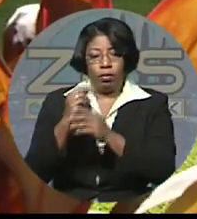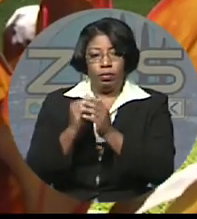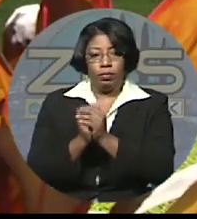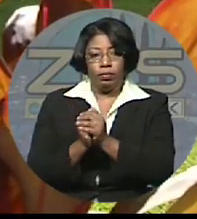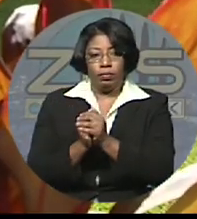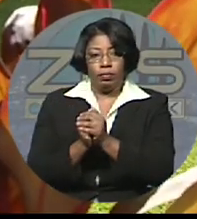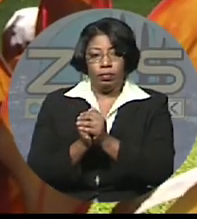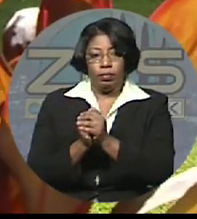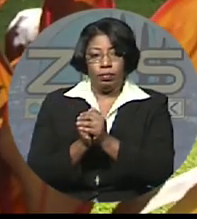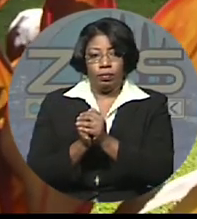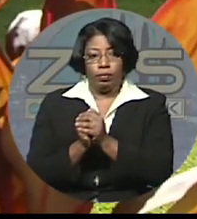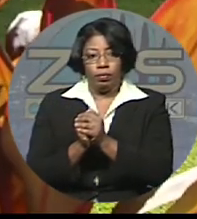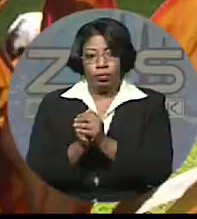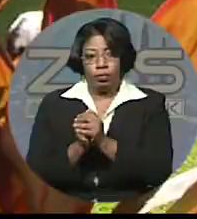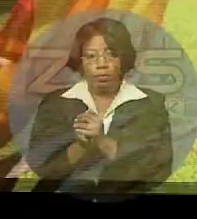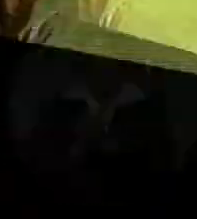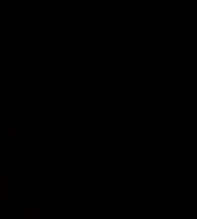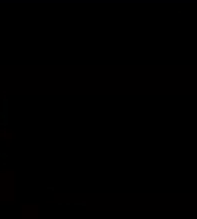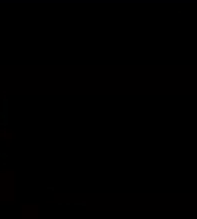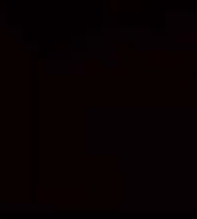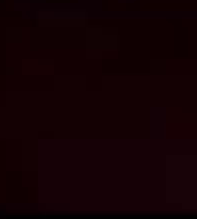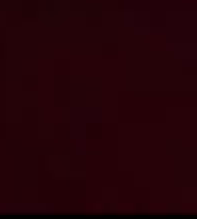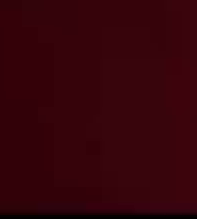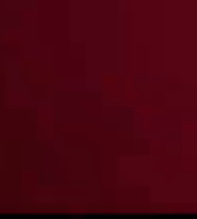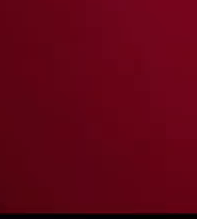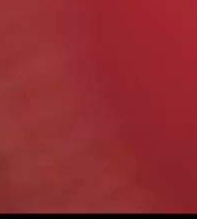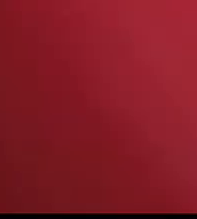I'm Charles Fisher.